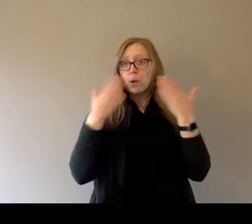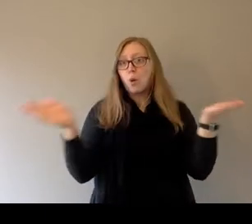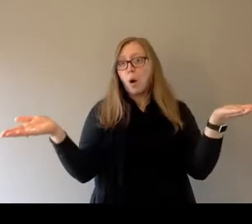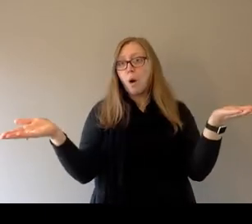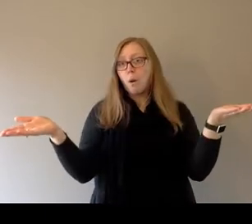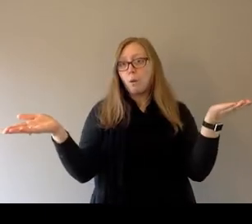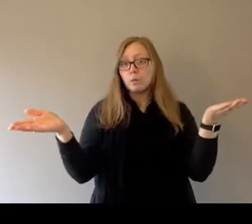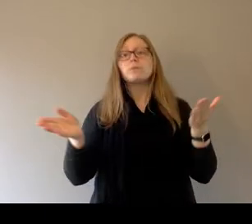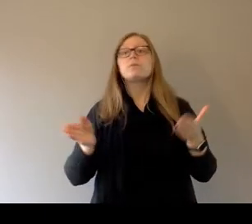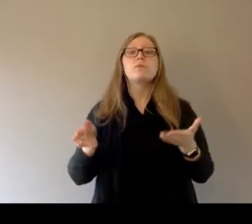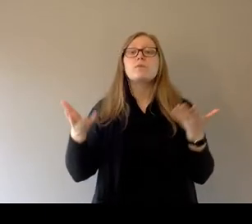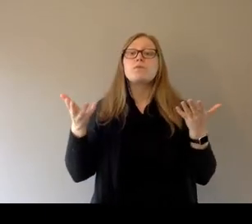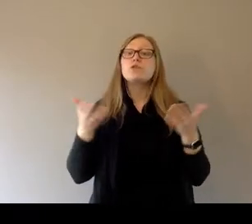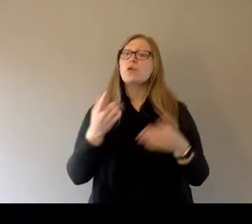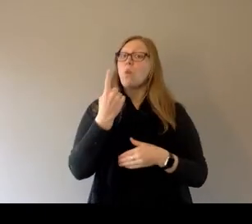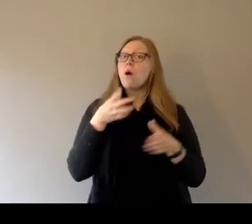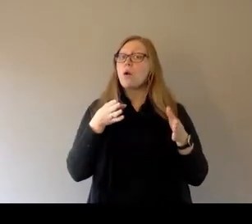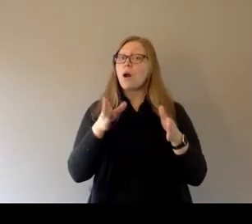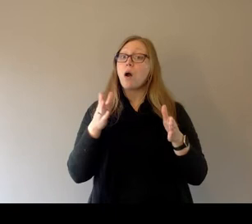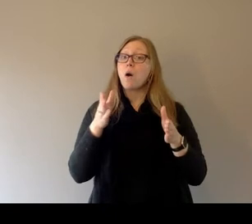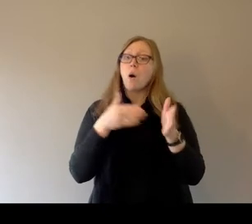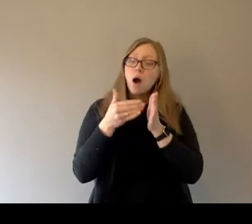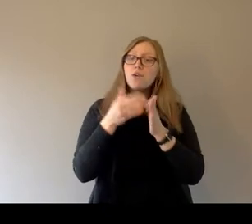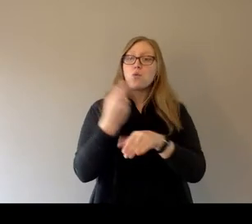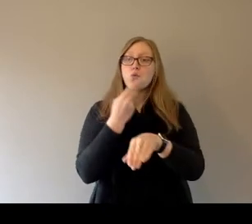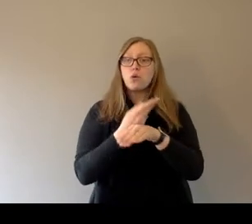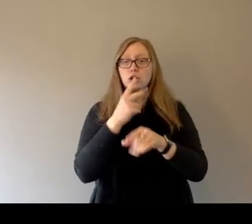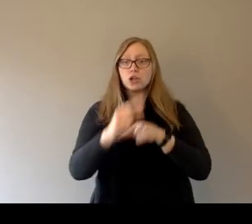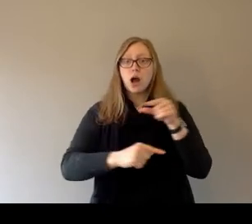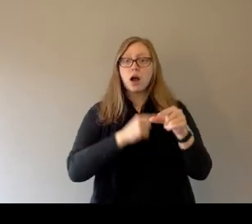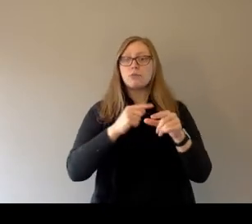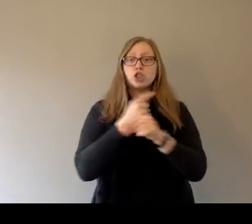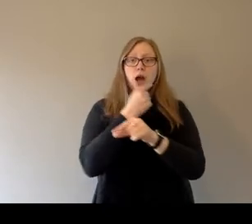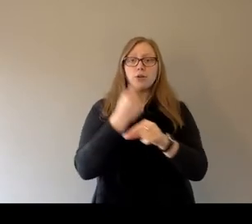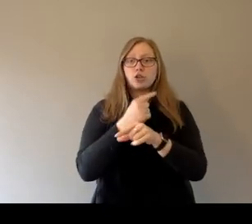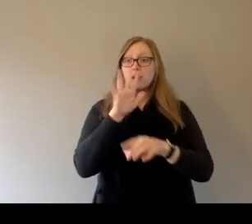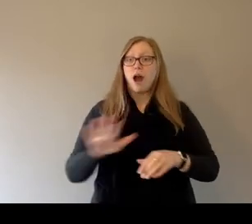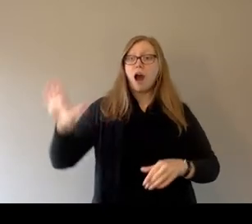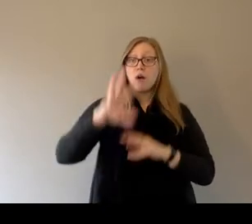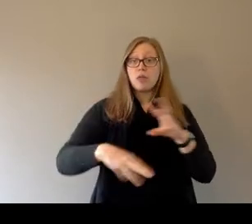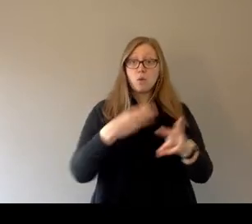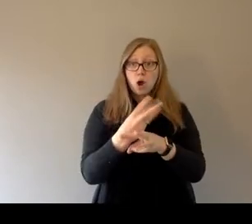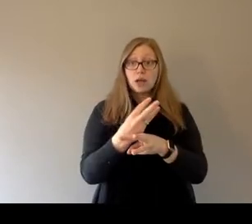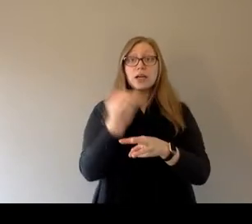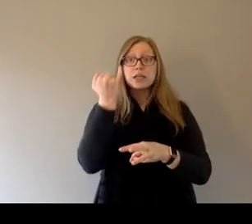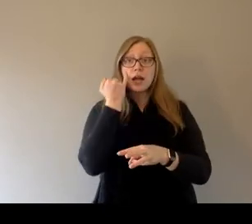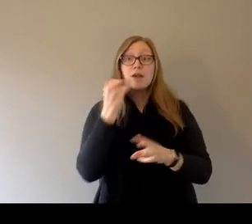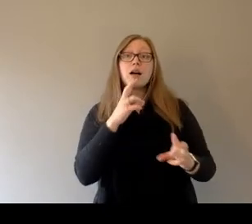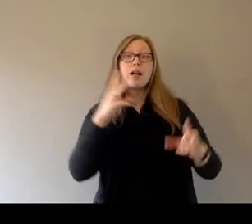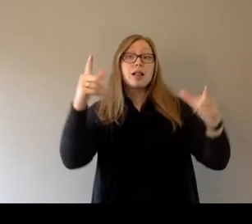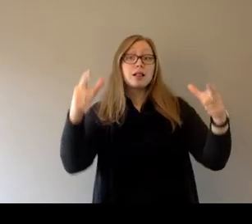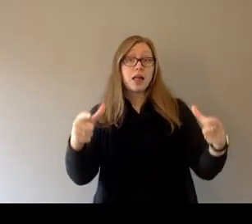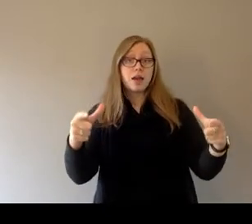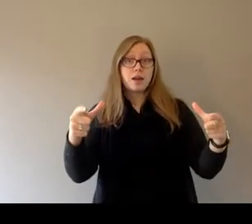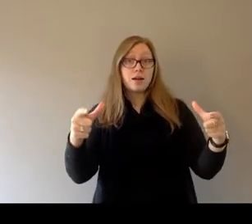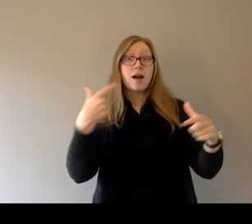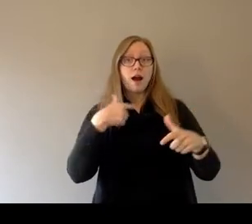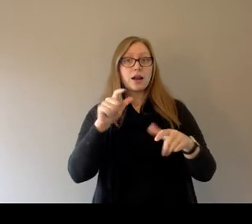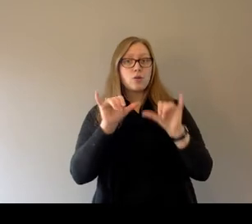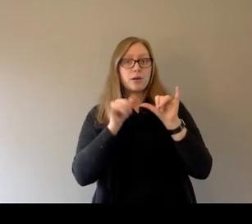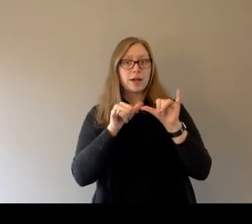of the common ways that we use geometry in the world is like if I need to measure a distance over a lake, I would make